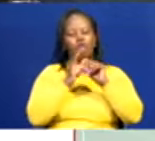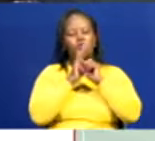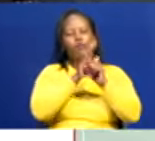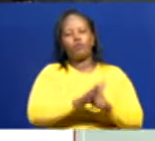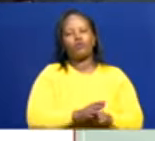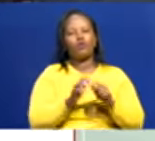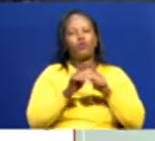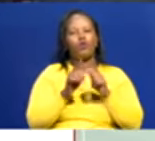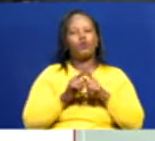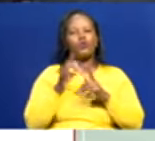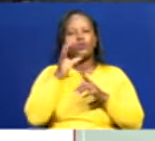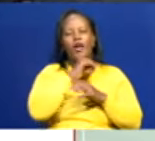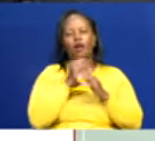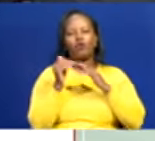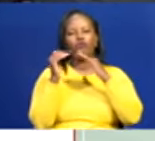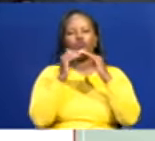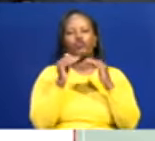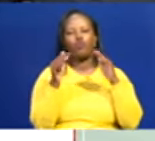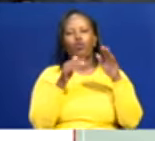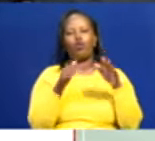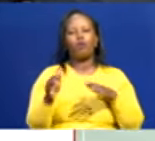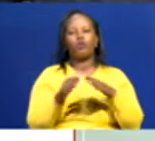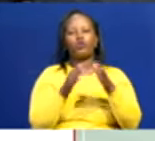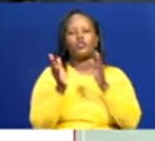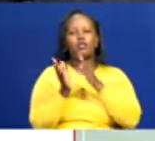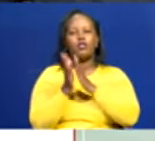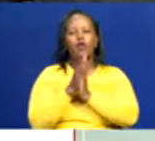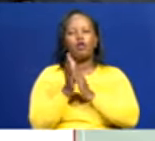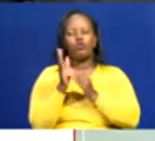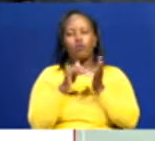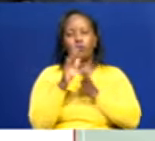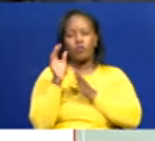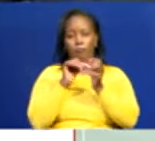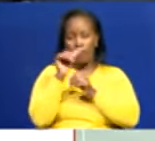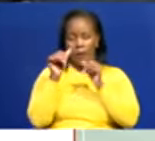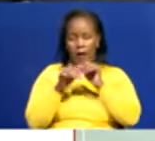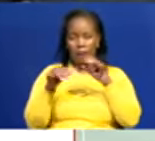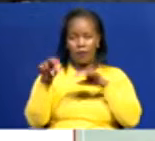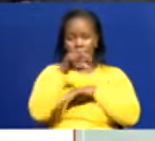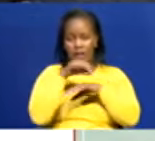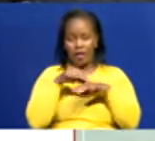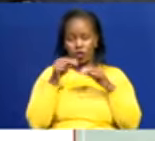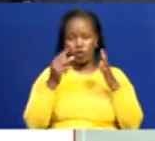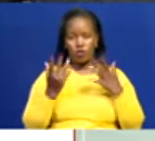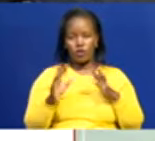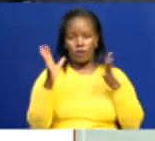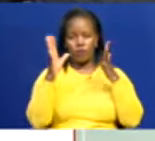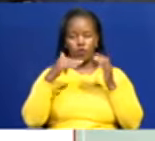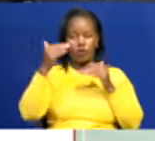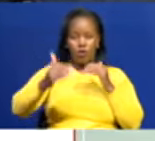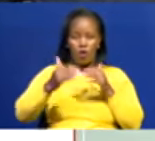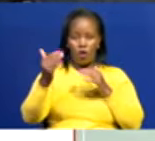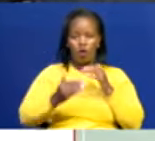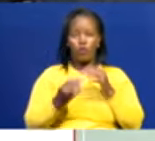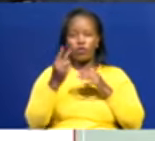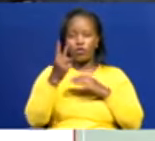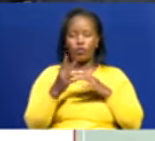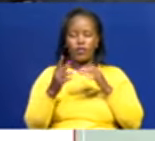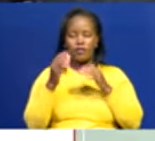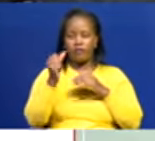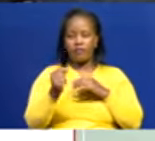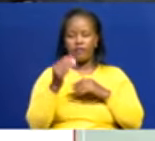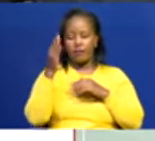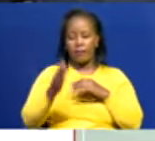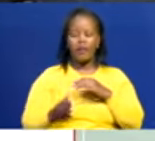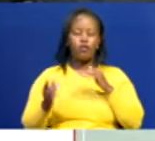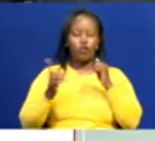equal opportunities. Opicho Chemtai with details of the national celebrations marked on the 25th of June to coincide with